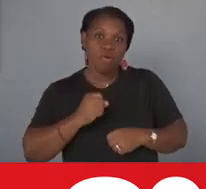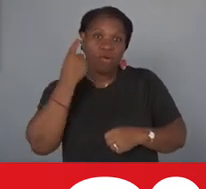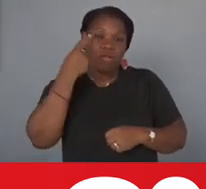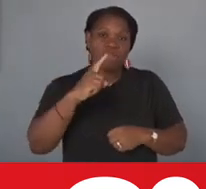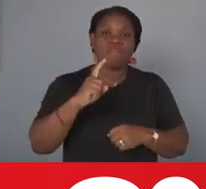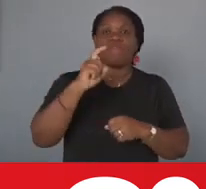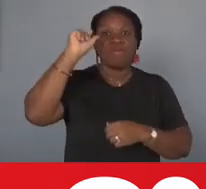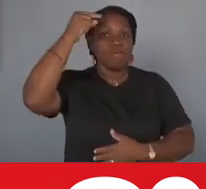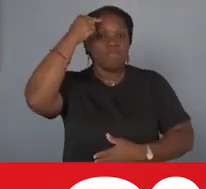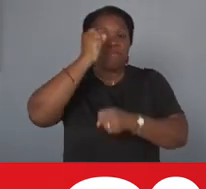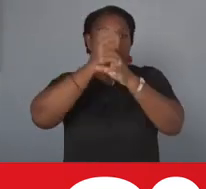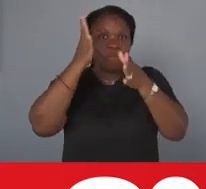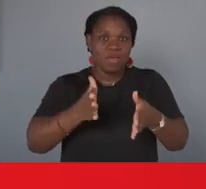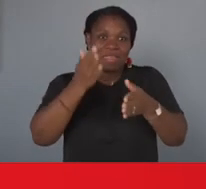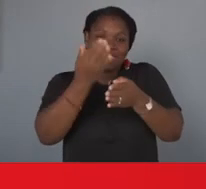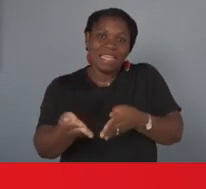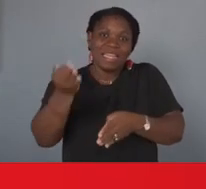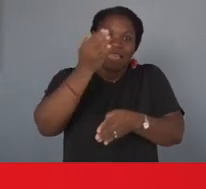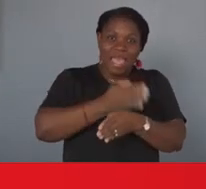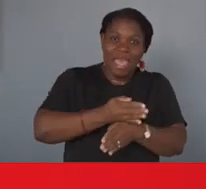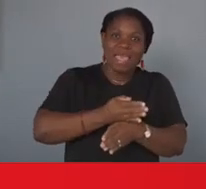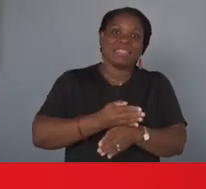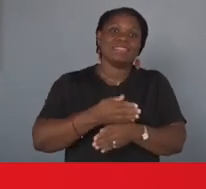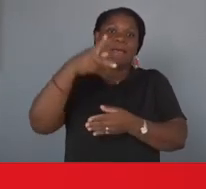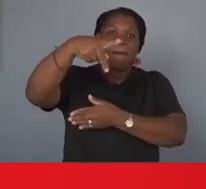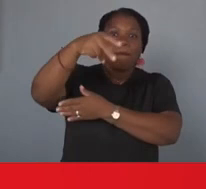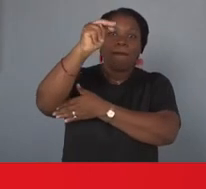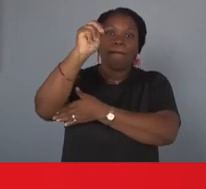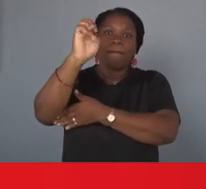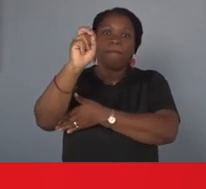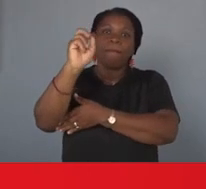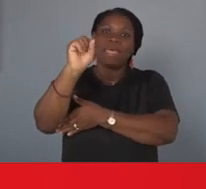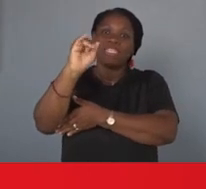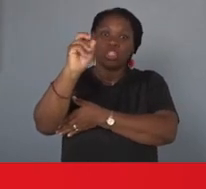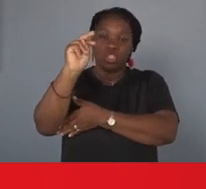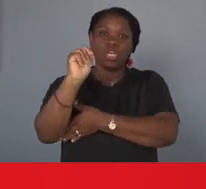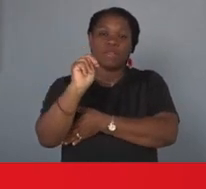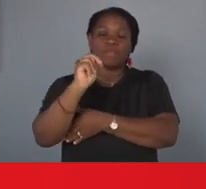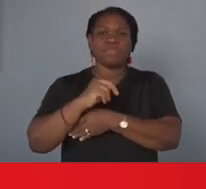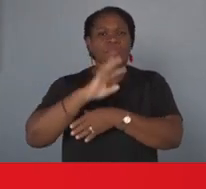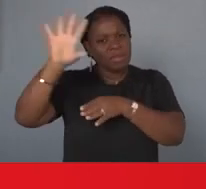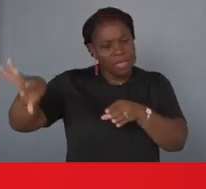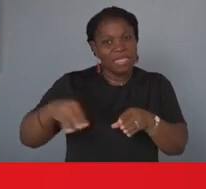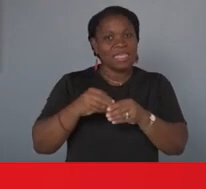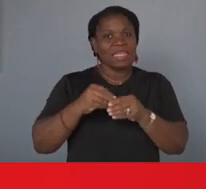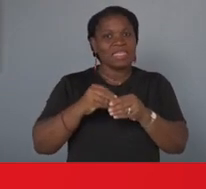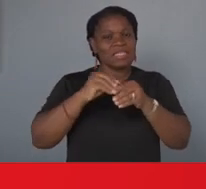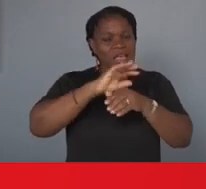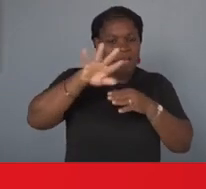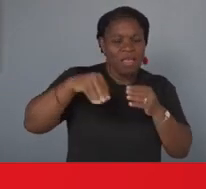salary increase for civil servants, and enhanced social security pensions. Furthermore, a